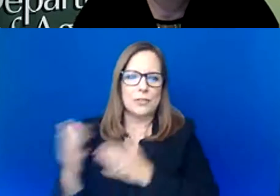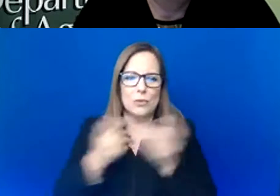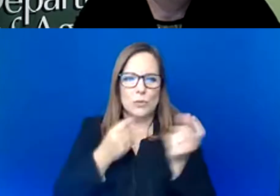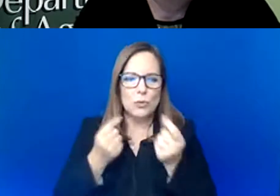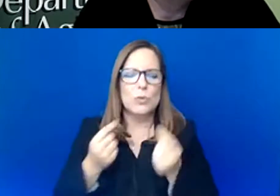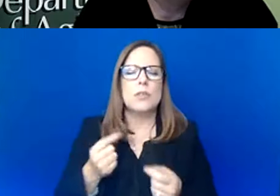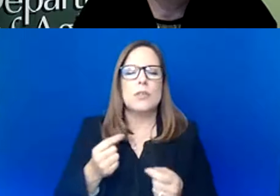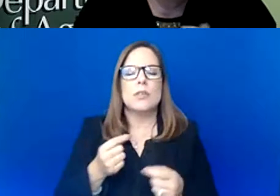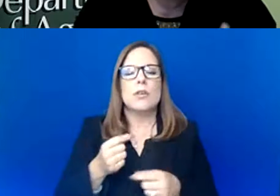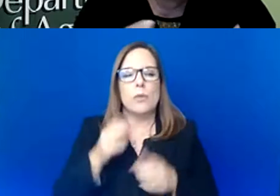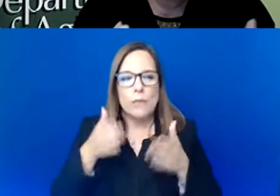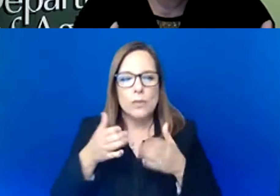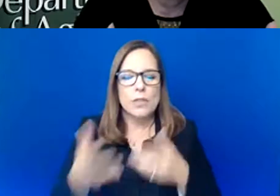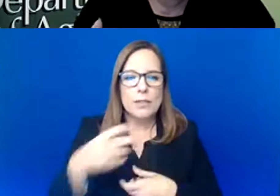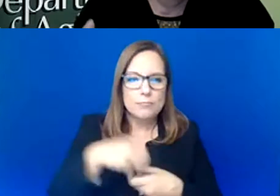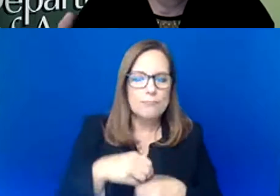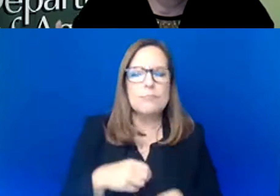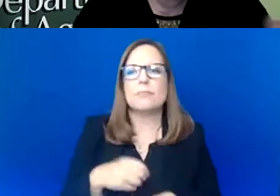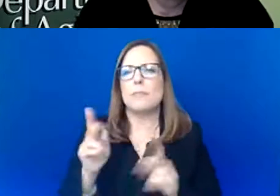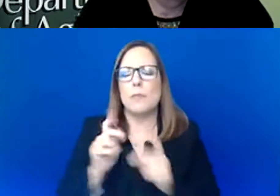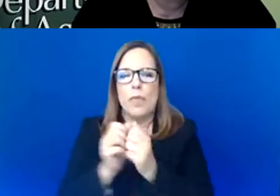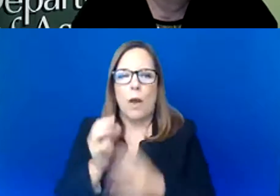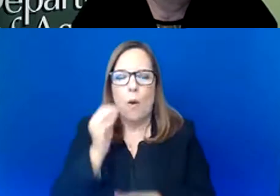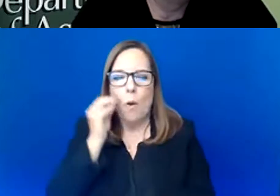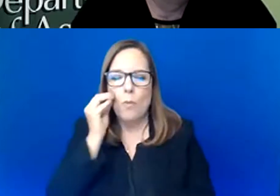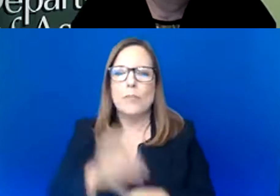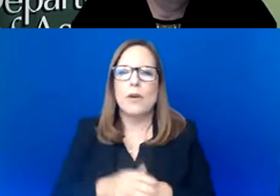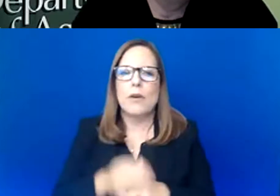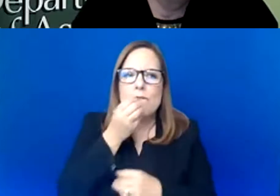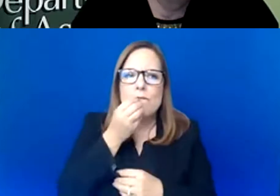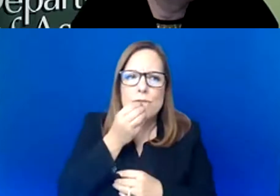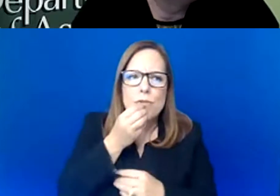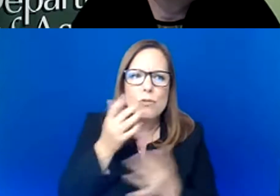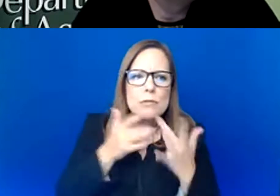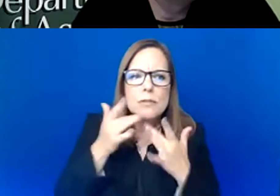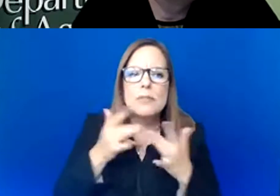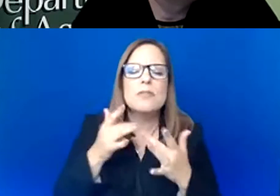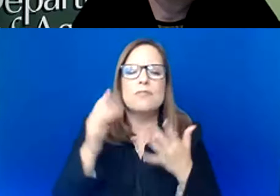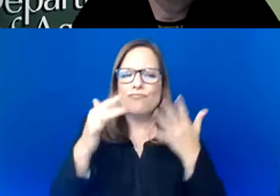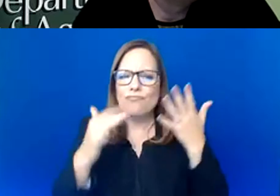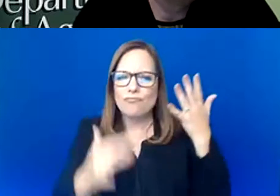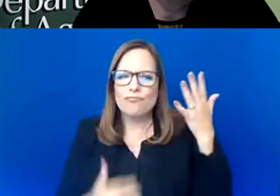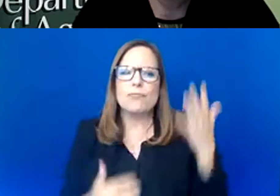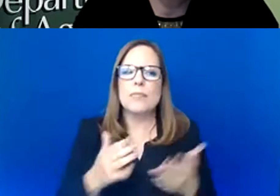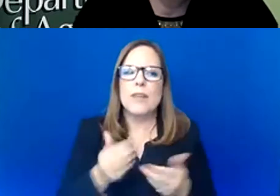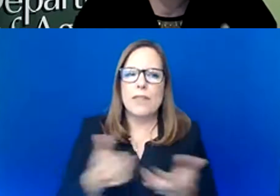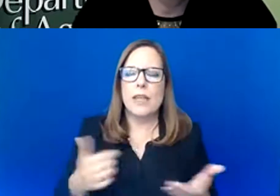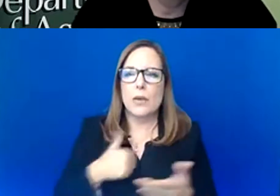homelessness, food insecurity. All of those have programs and policies and procedures that we're implementing